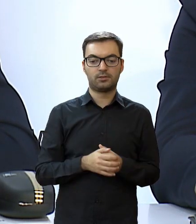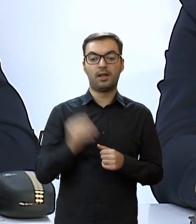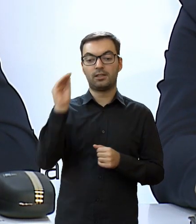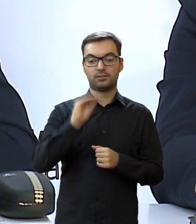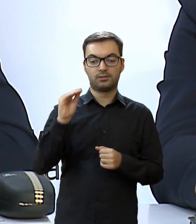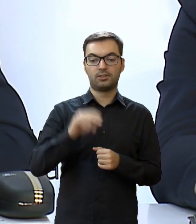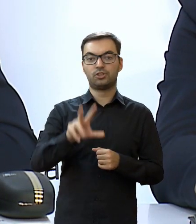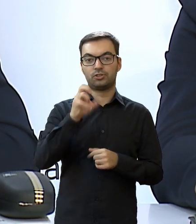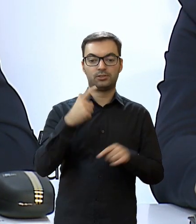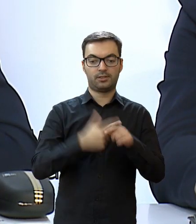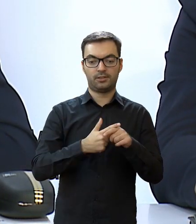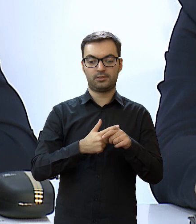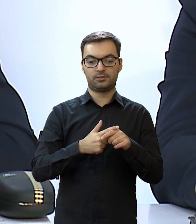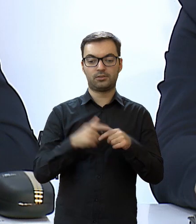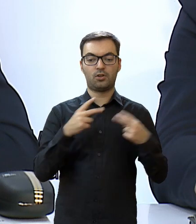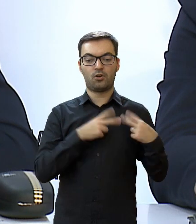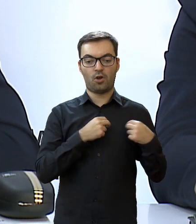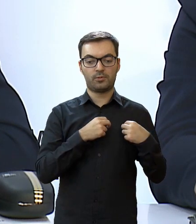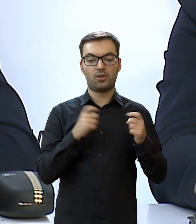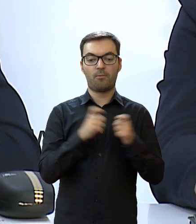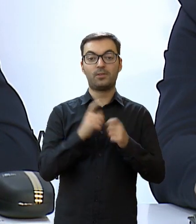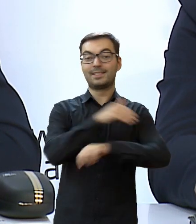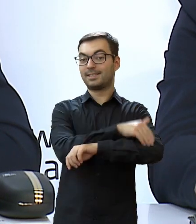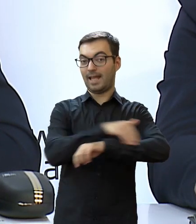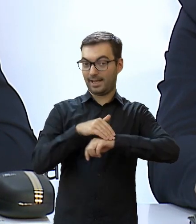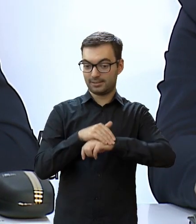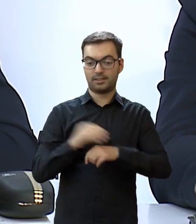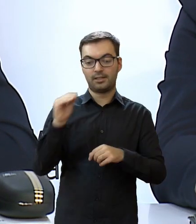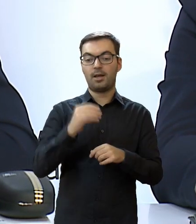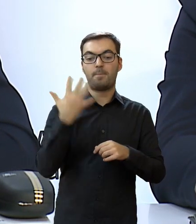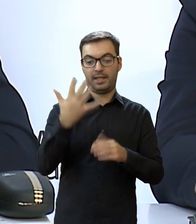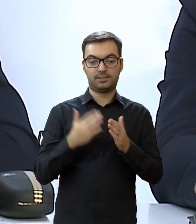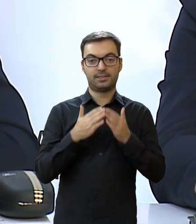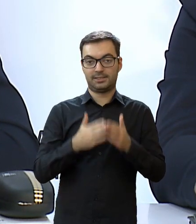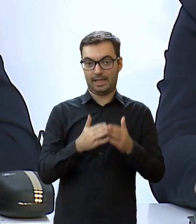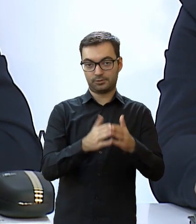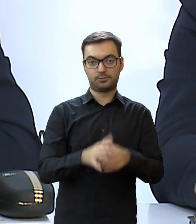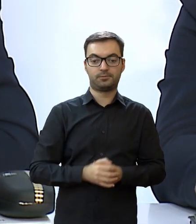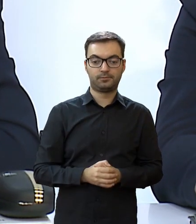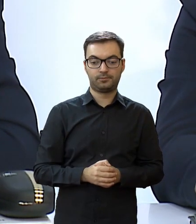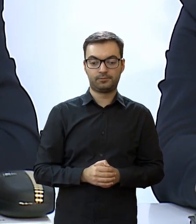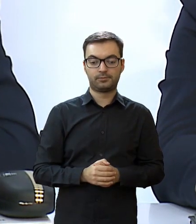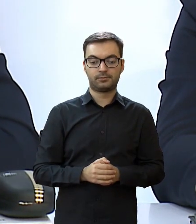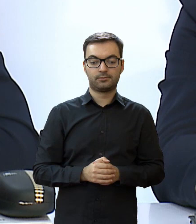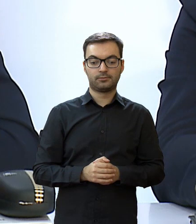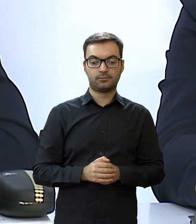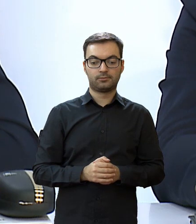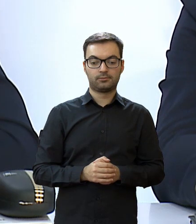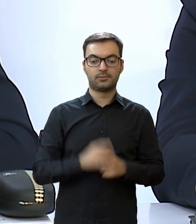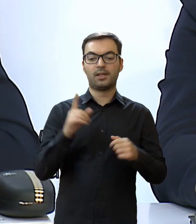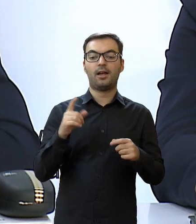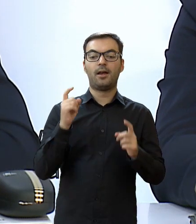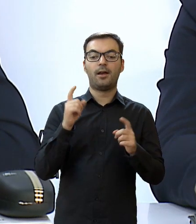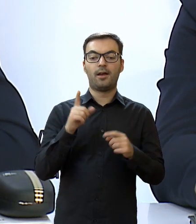of course, also foreign commissions, commissions in hospitals, in dormitories, places of